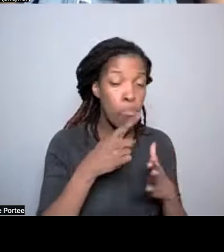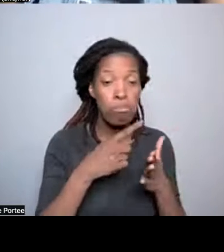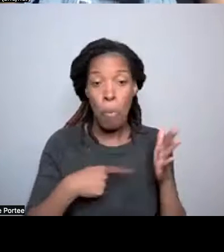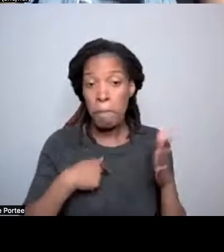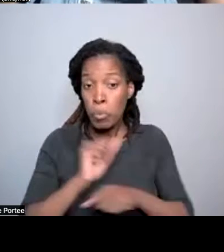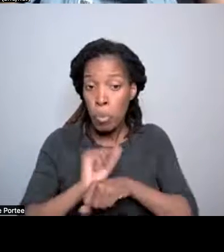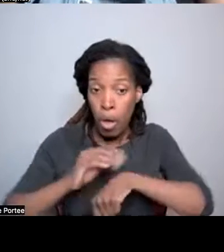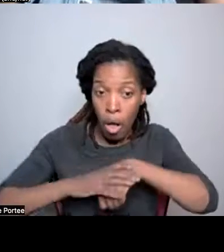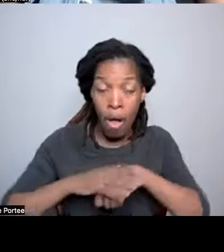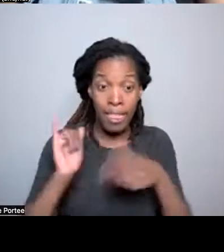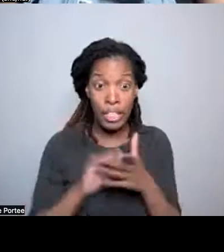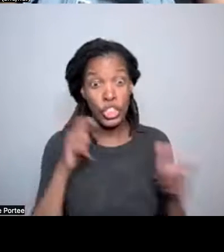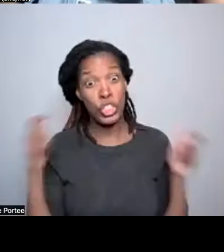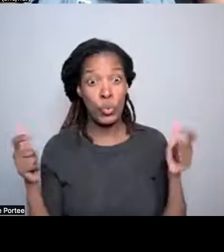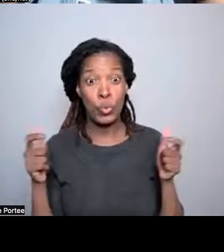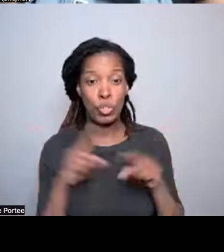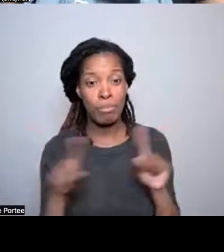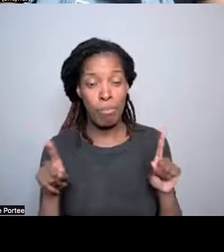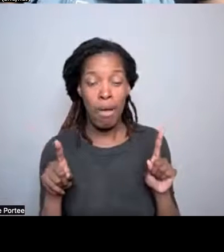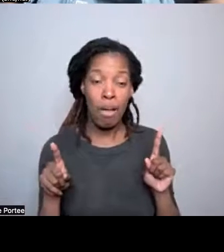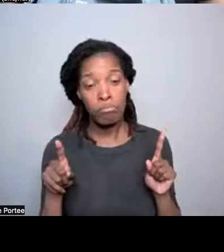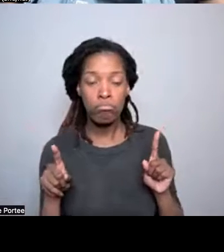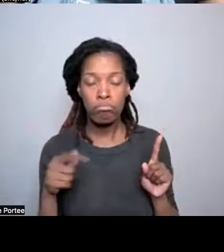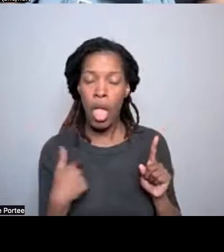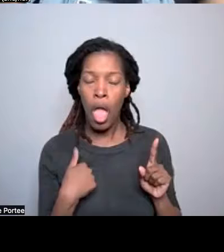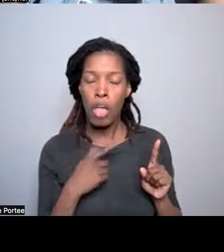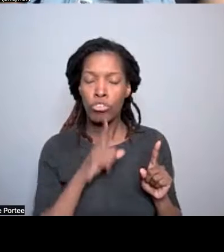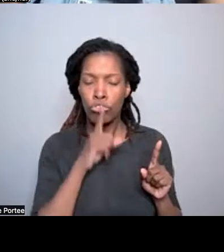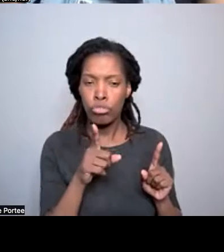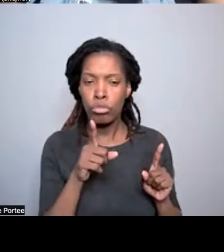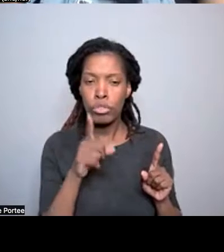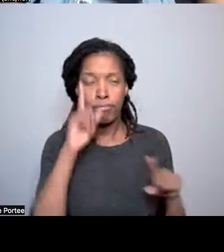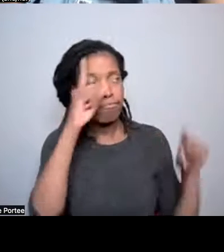It's a biggie, but no, I'm confident and optimistic.